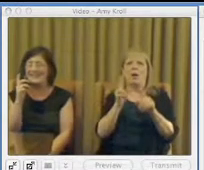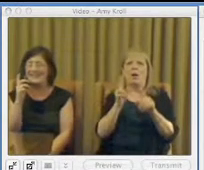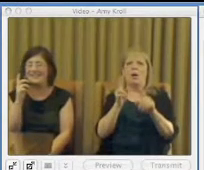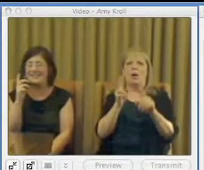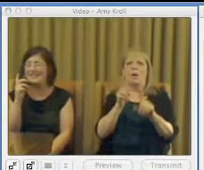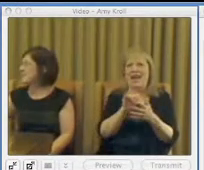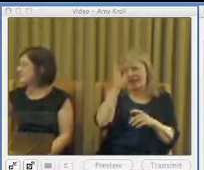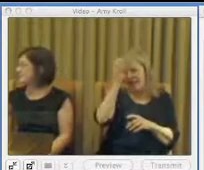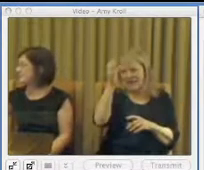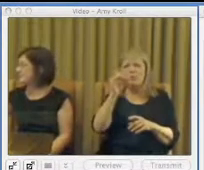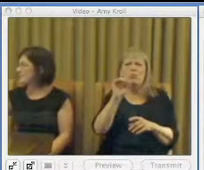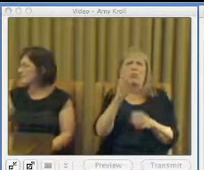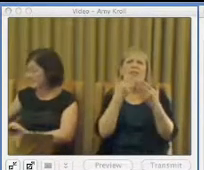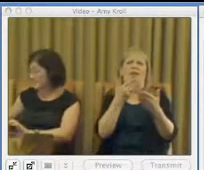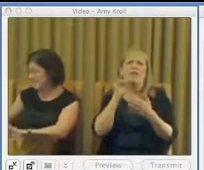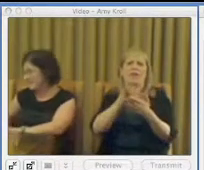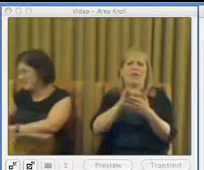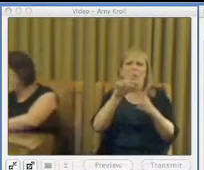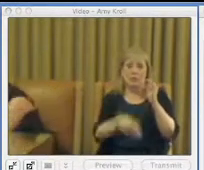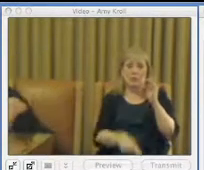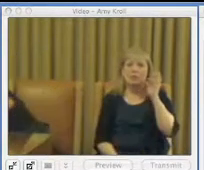then. Thank you for the question.